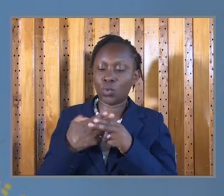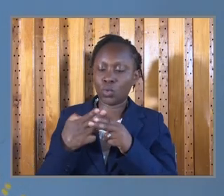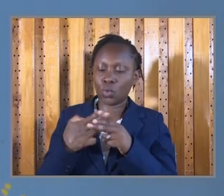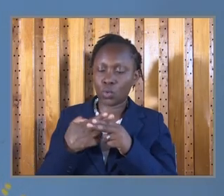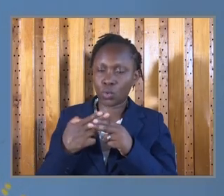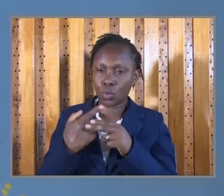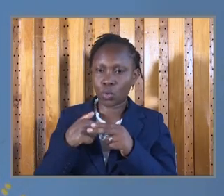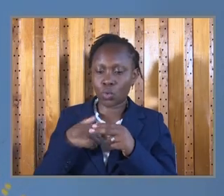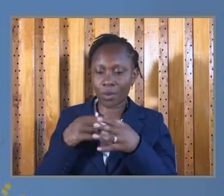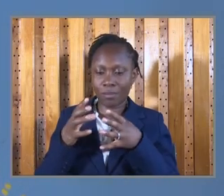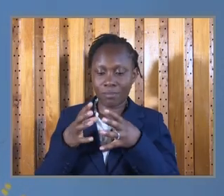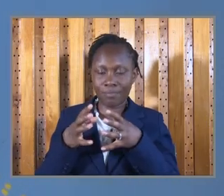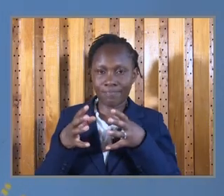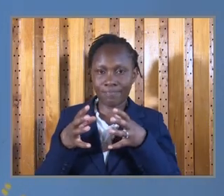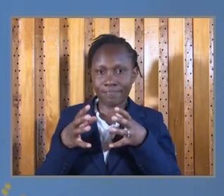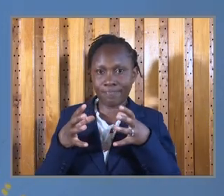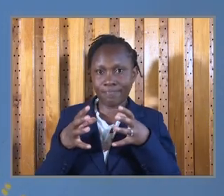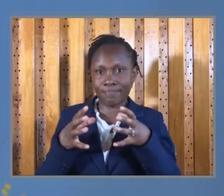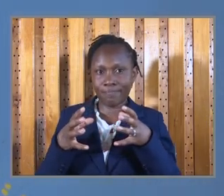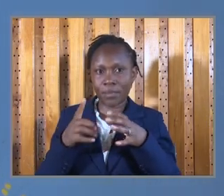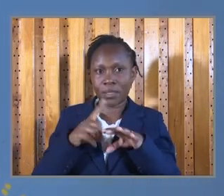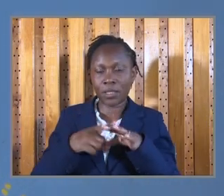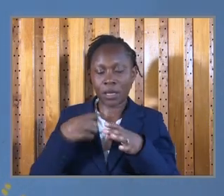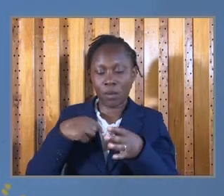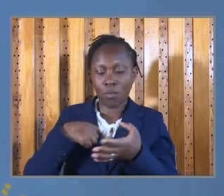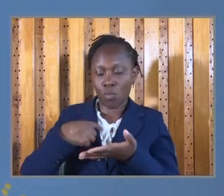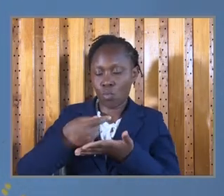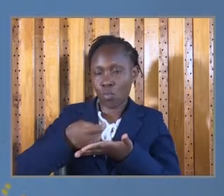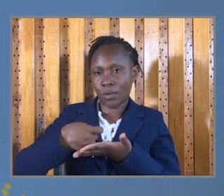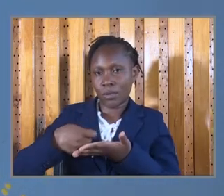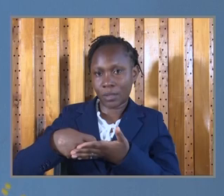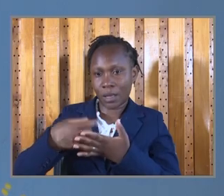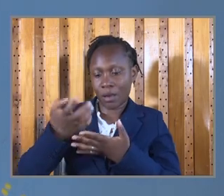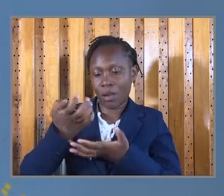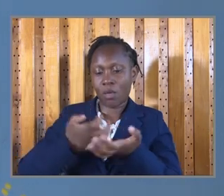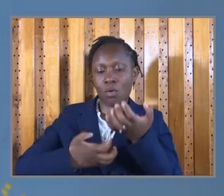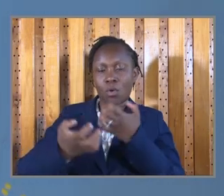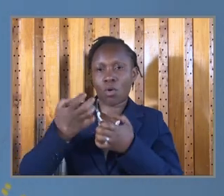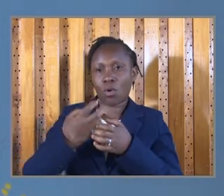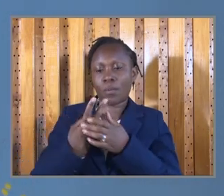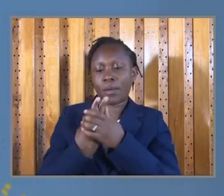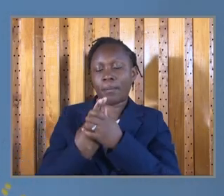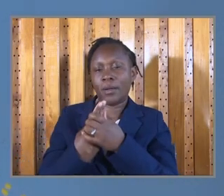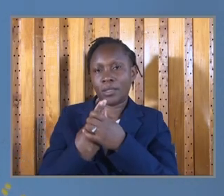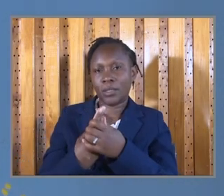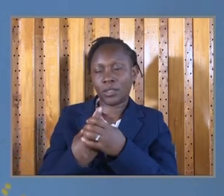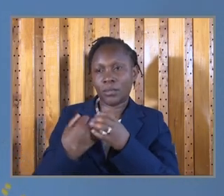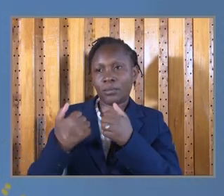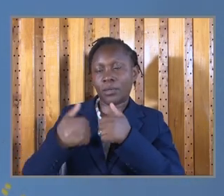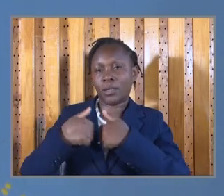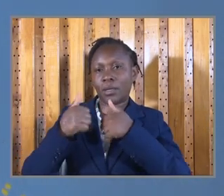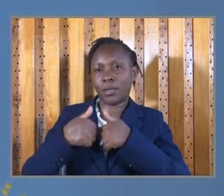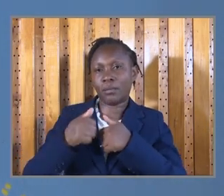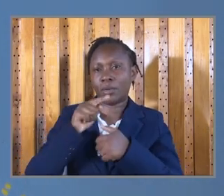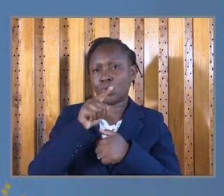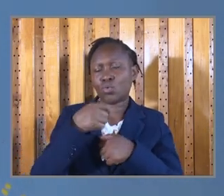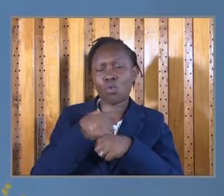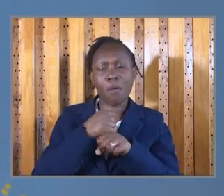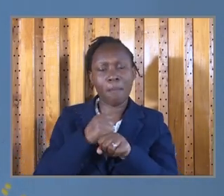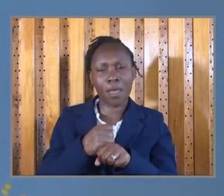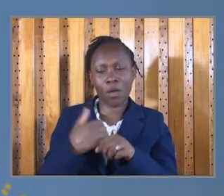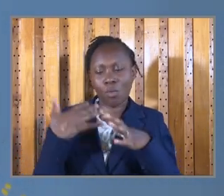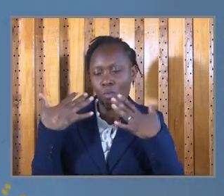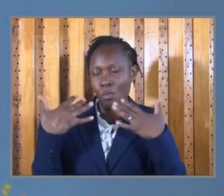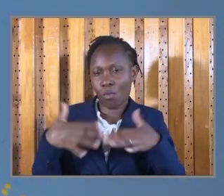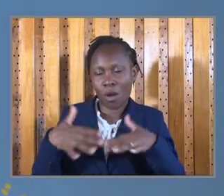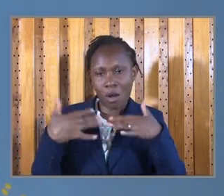it when we sign our economic partnership agreement. And you are making amazing progress in